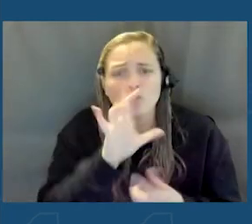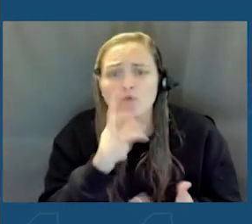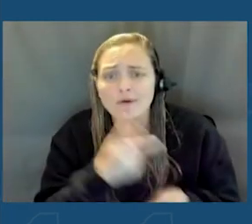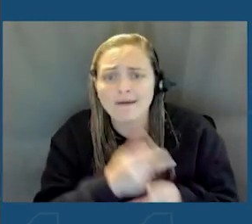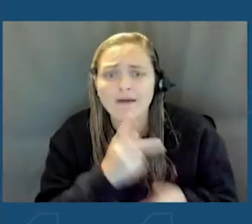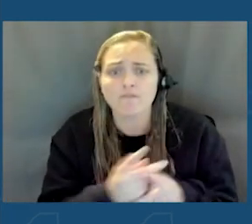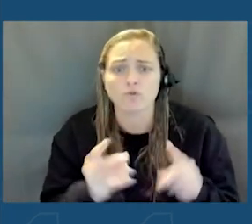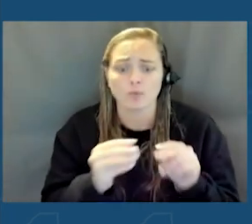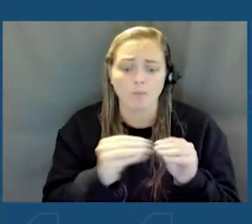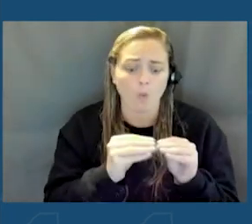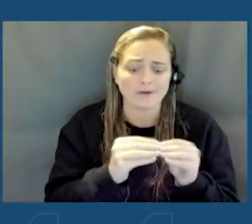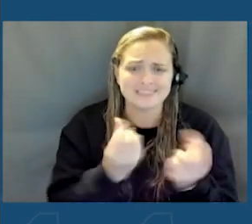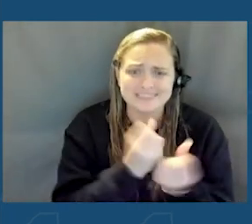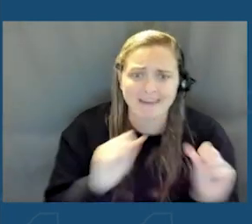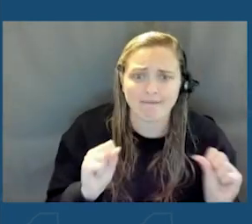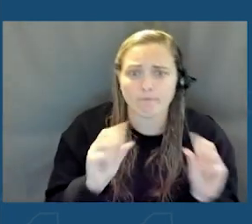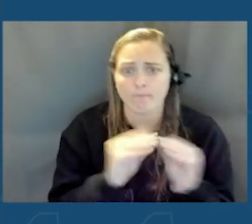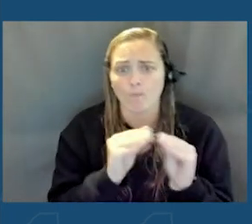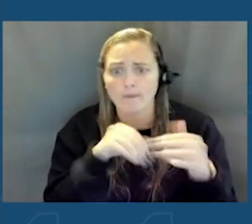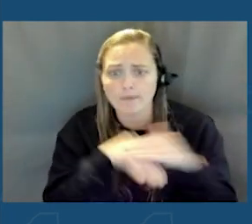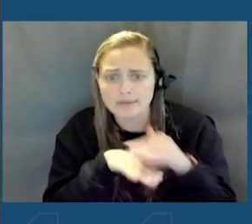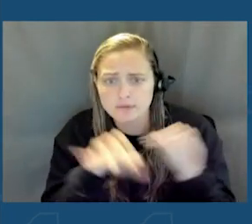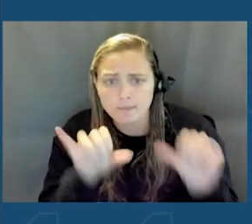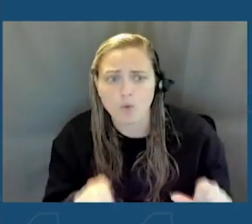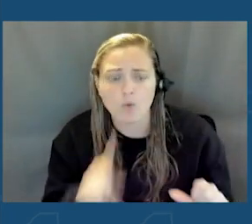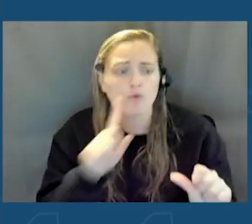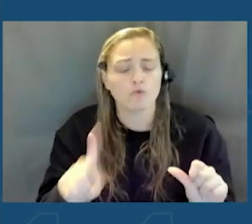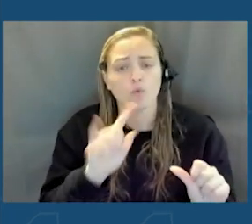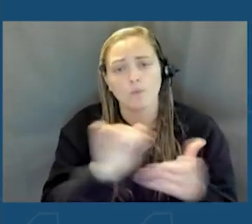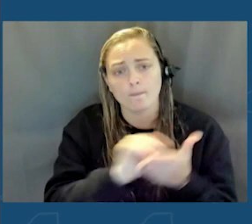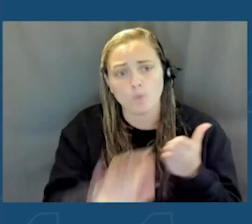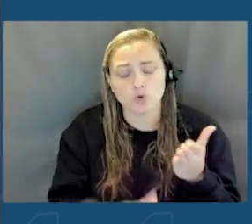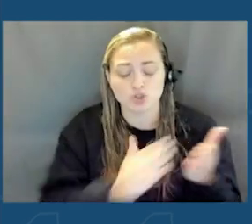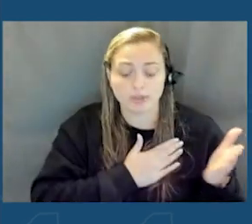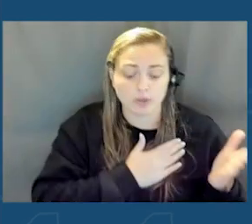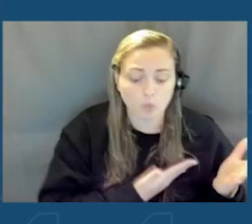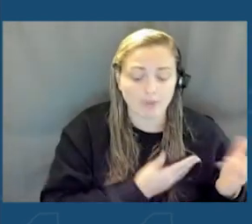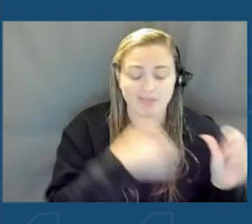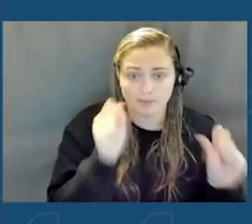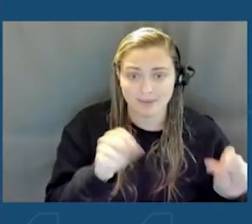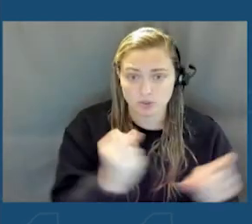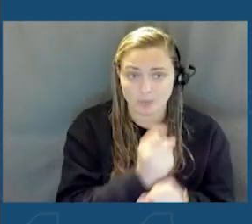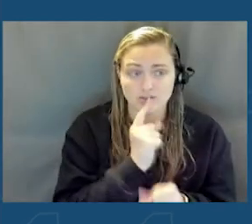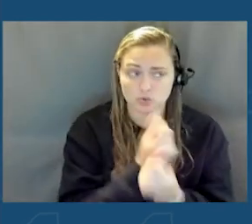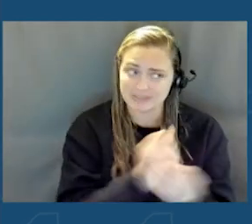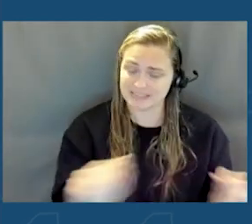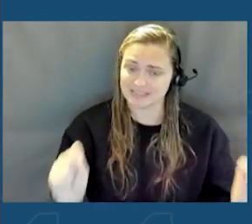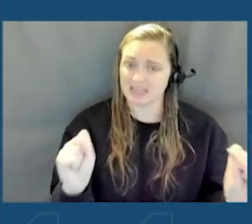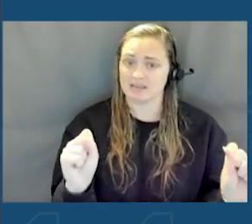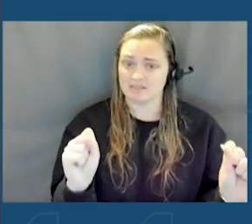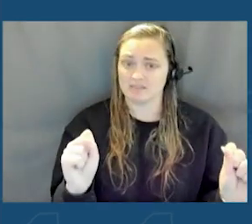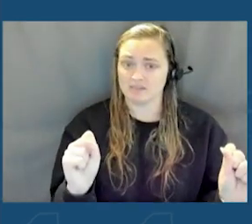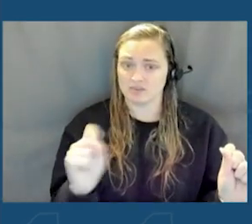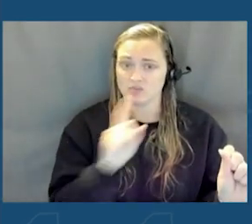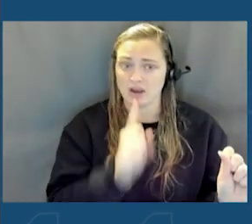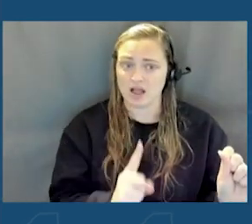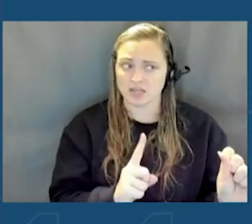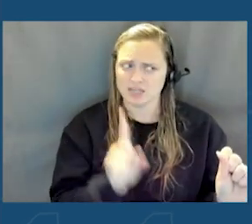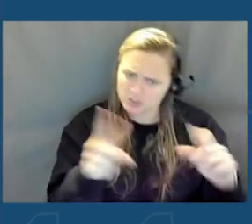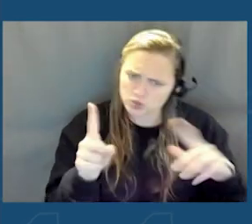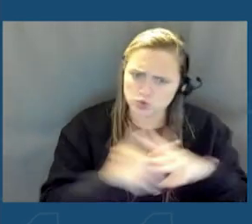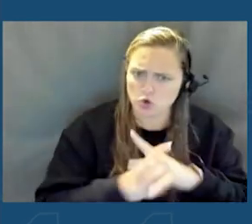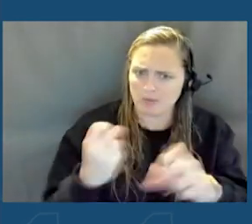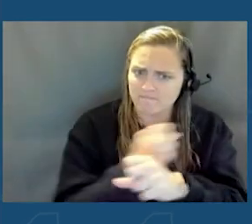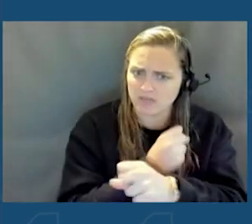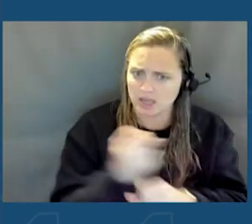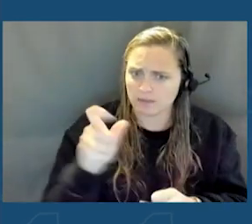abortions. Anyone with the will and the ability to make this a safe reality has an obligation to show up and fight. But